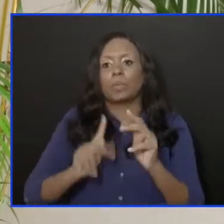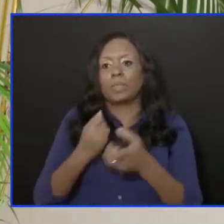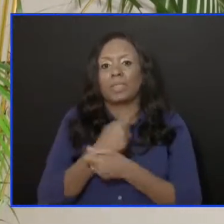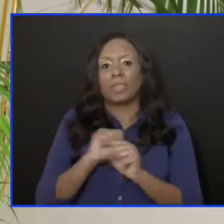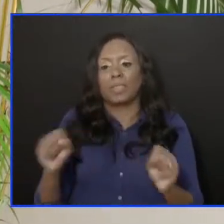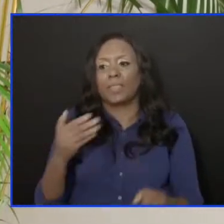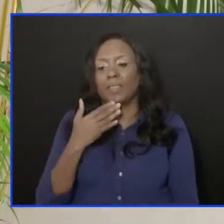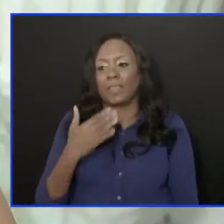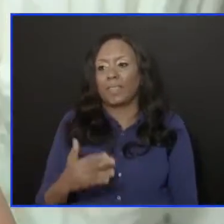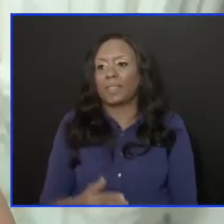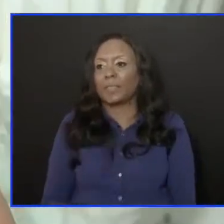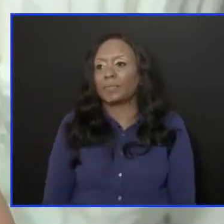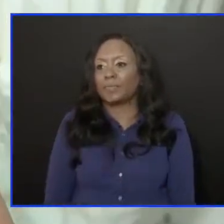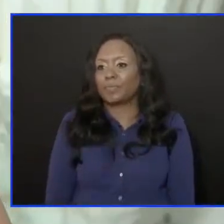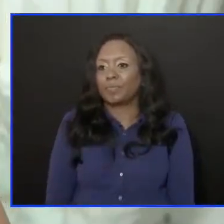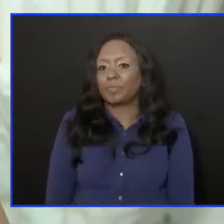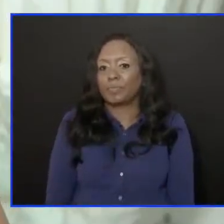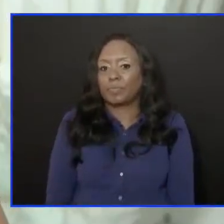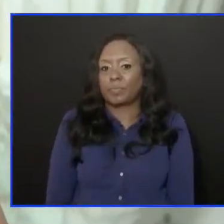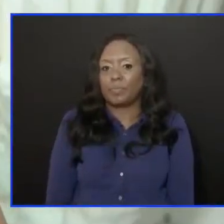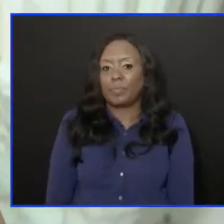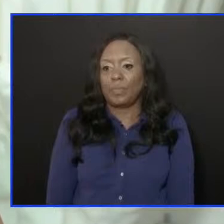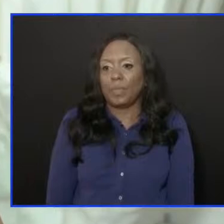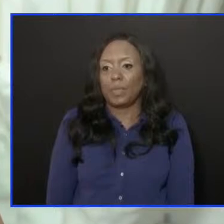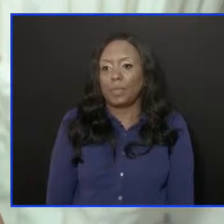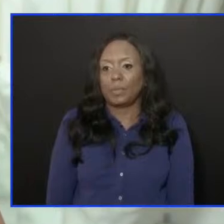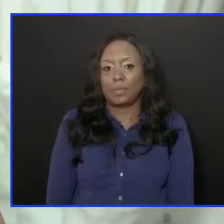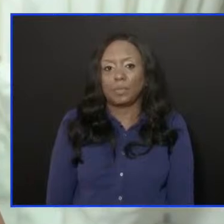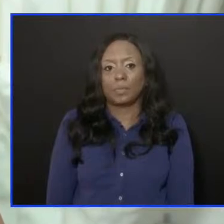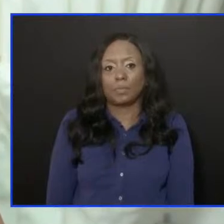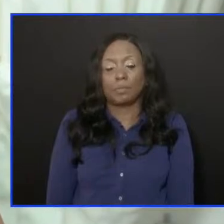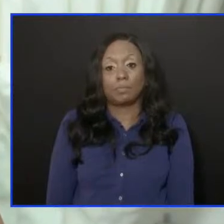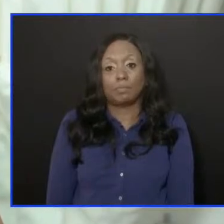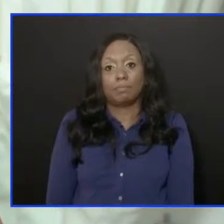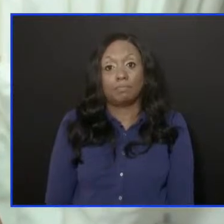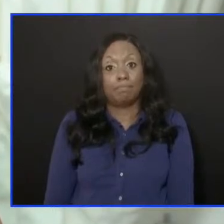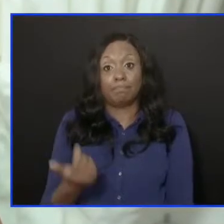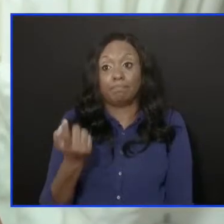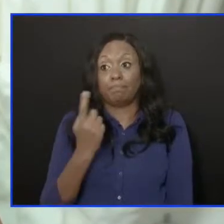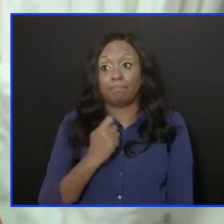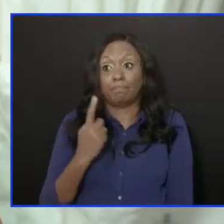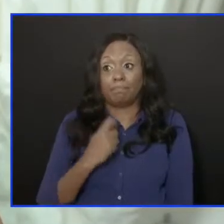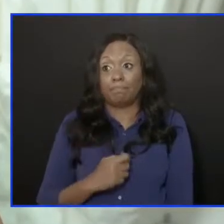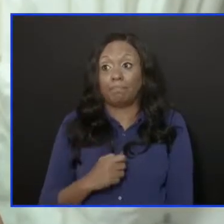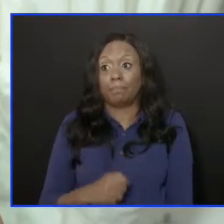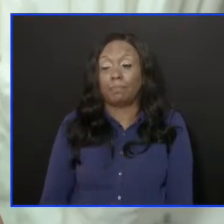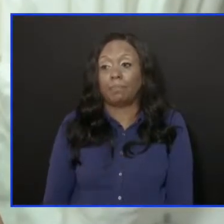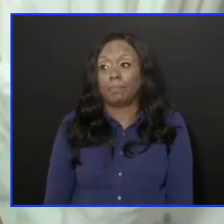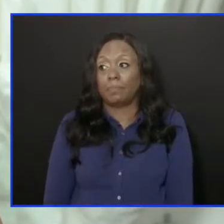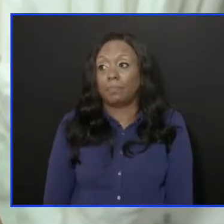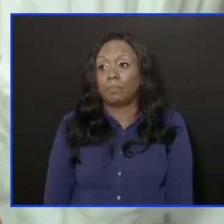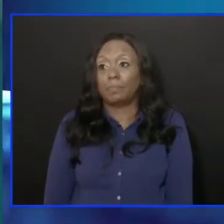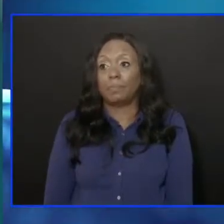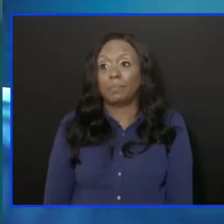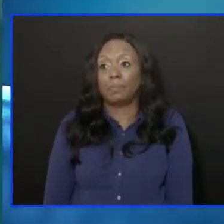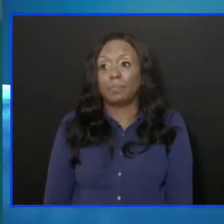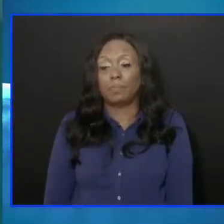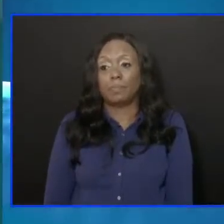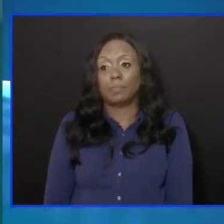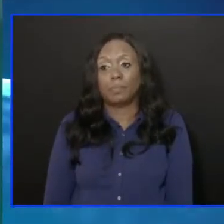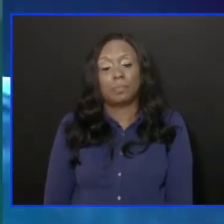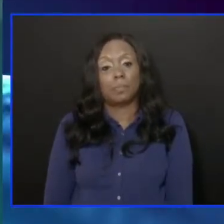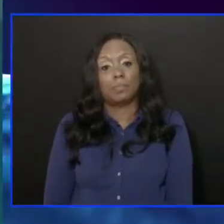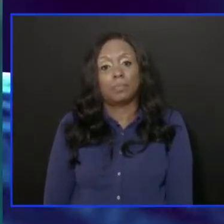you. Dr. George, are there any further questions? Yeah, just one more question, Lisa. Thank you for